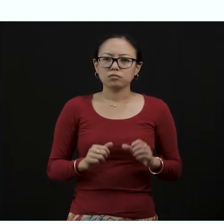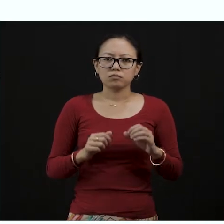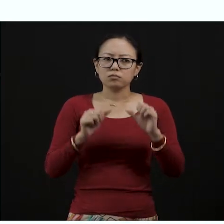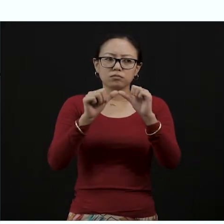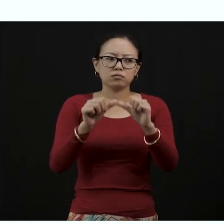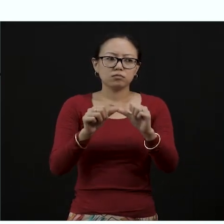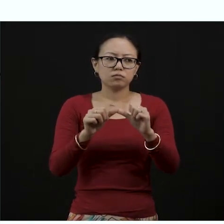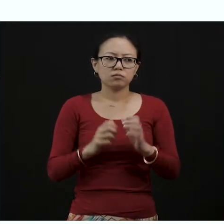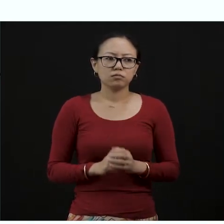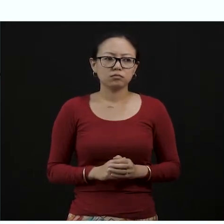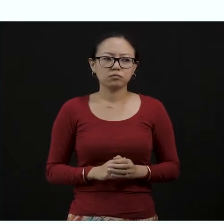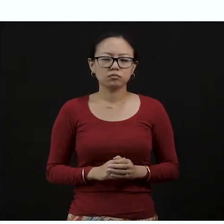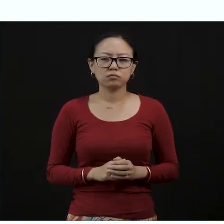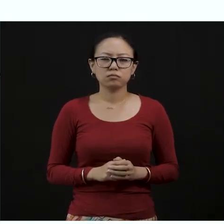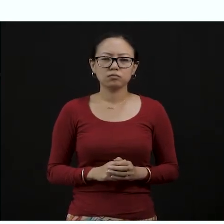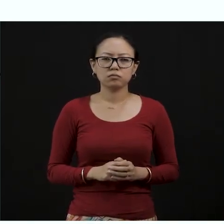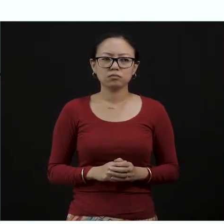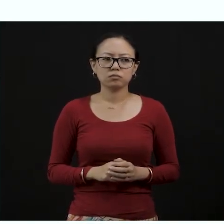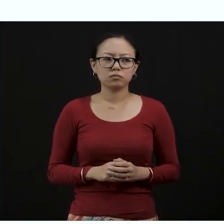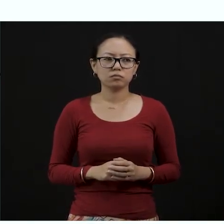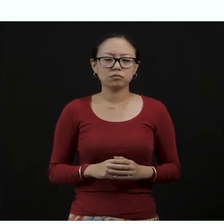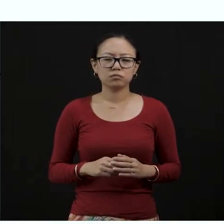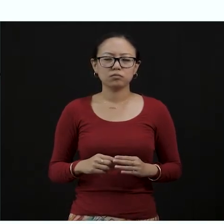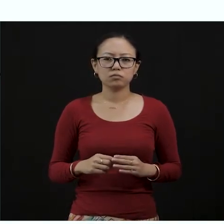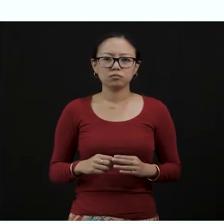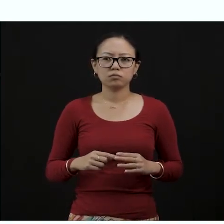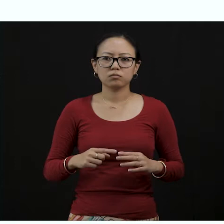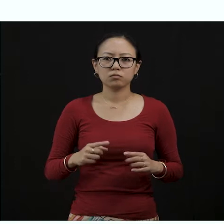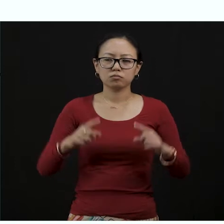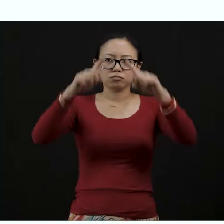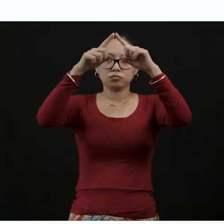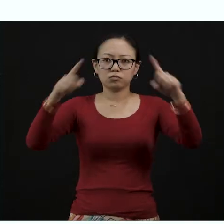or the vertices. So corner or the vertex.